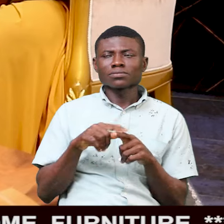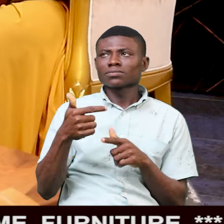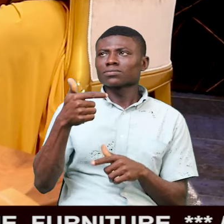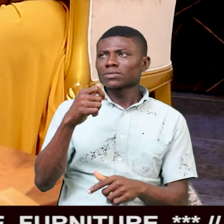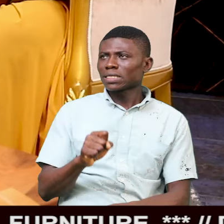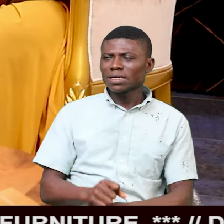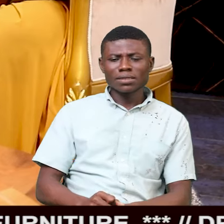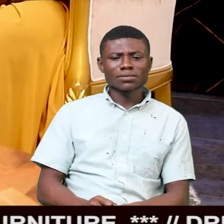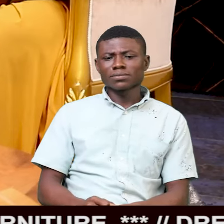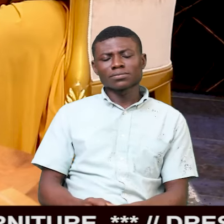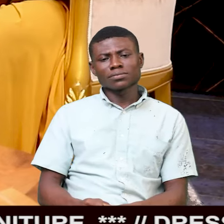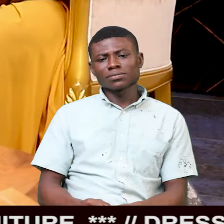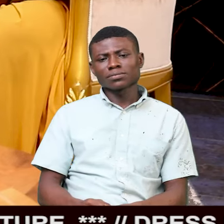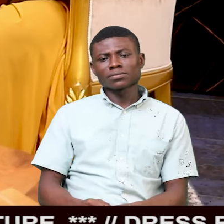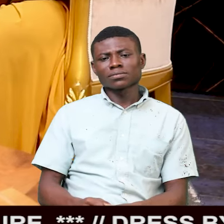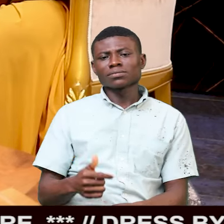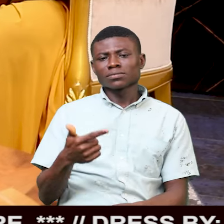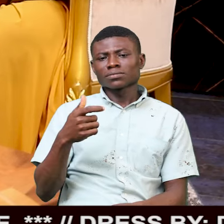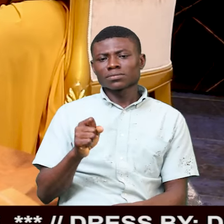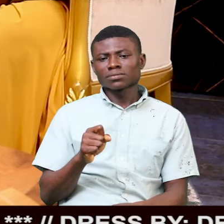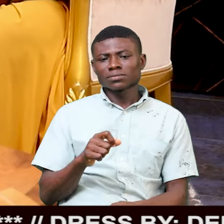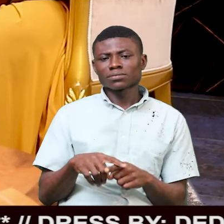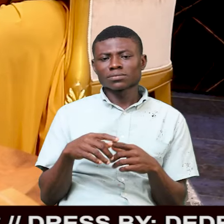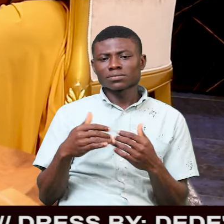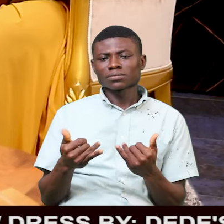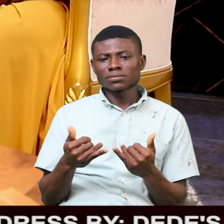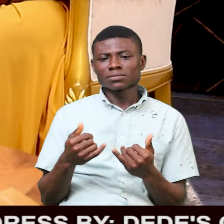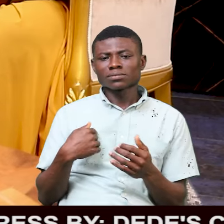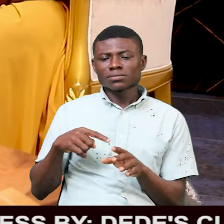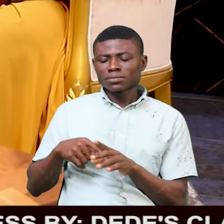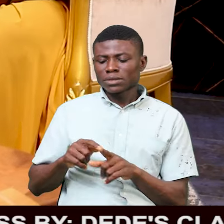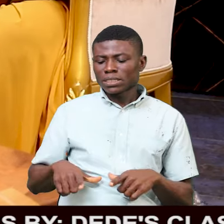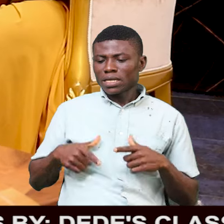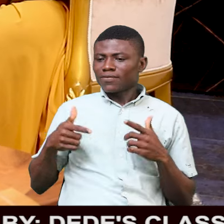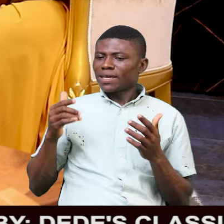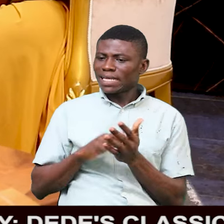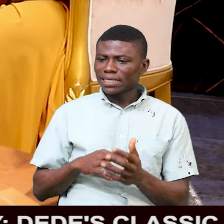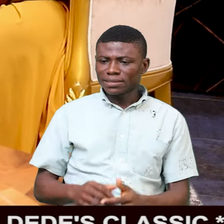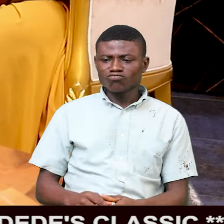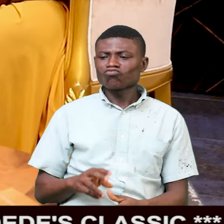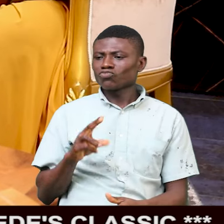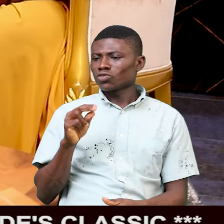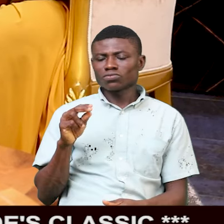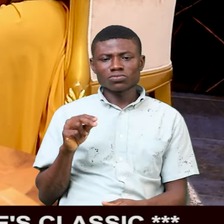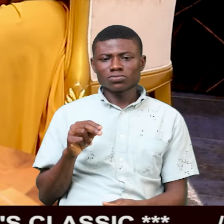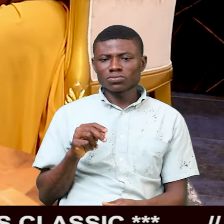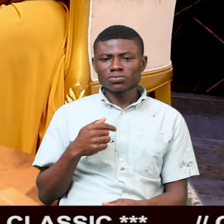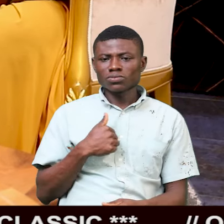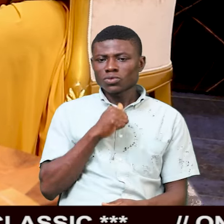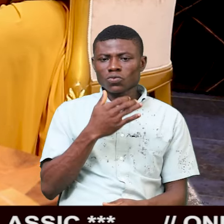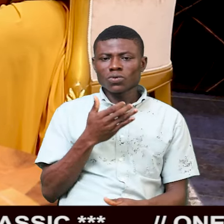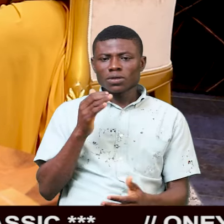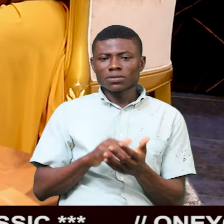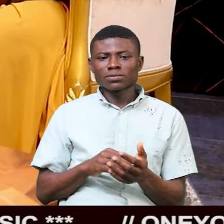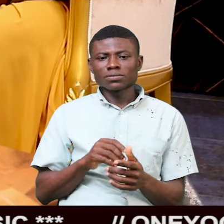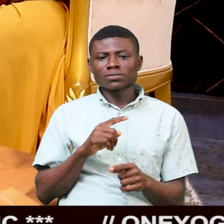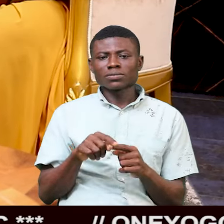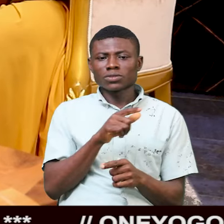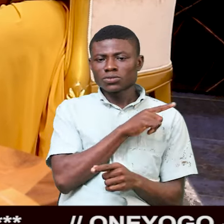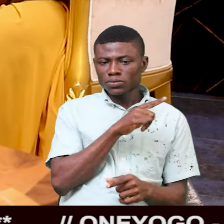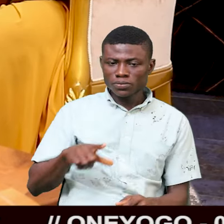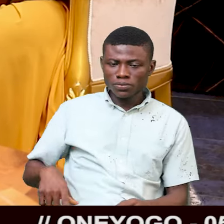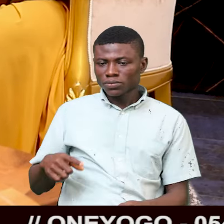Gah, it's not. I feel I'm make a starting life all over again. No, I don't want it. The